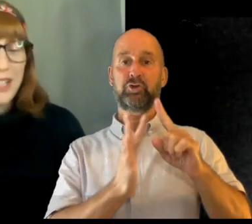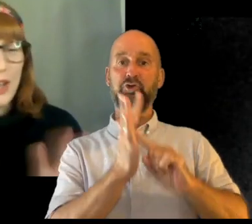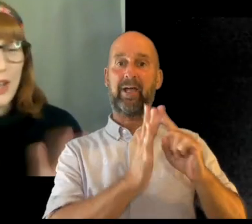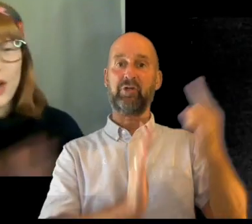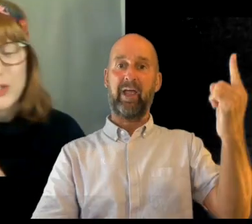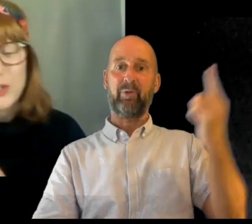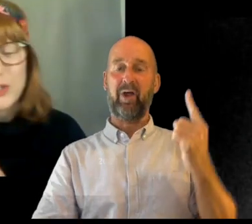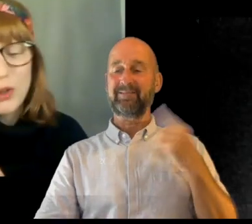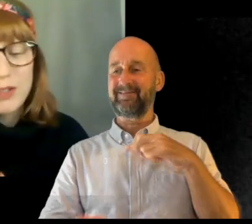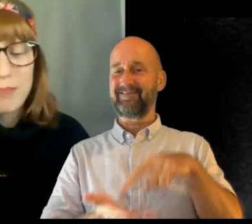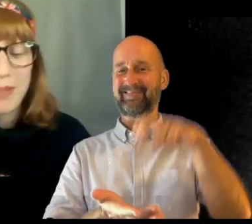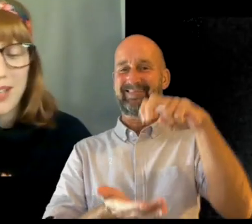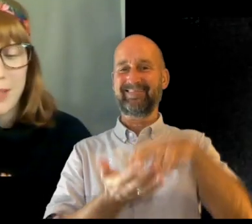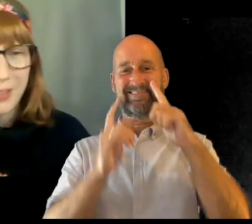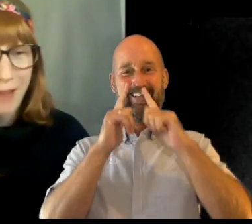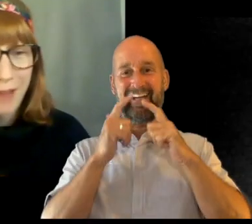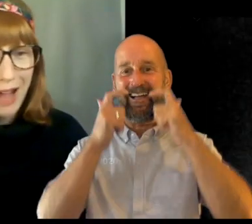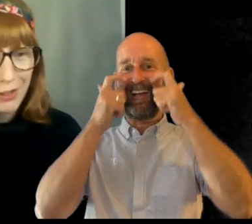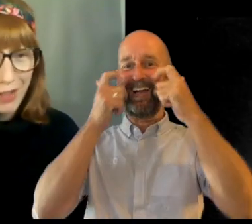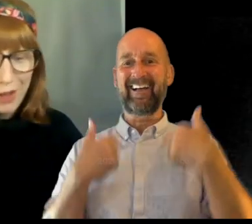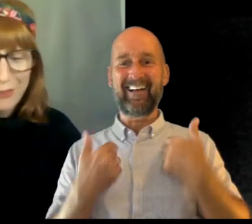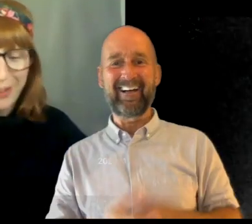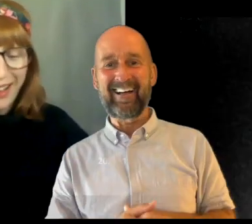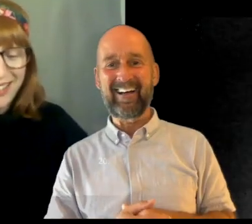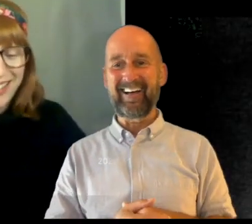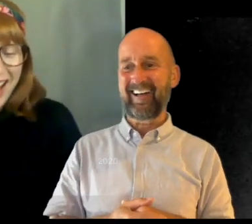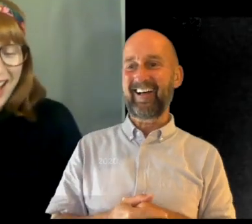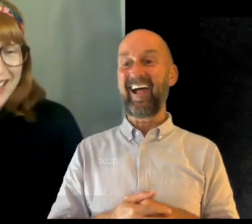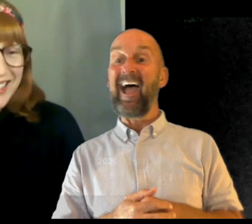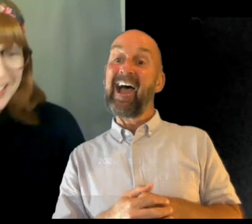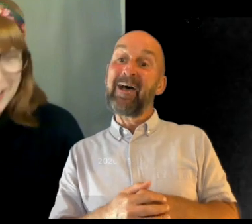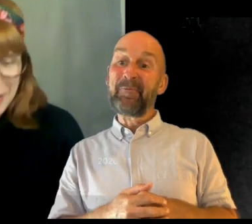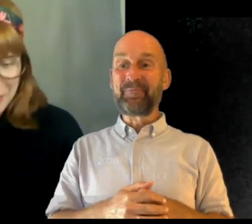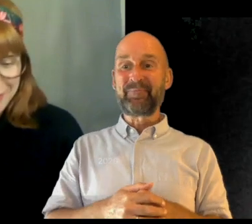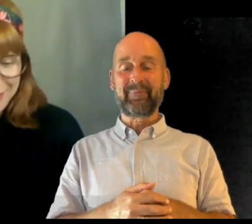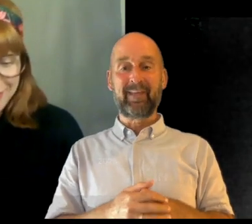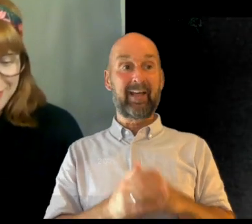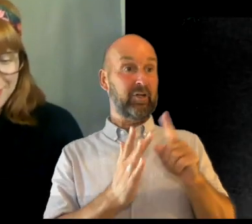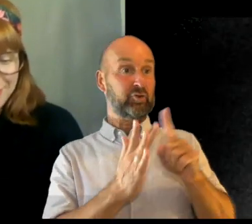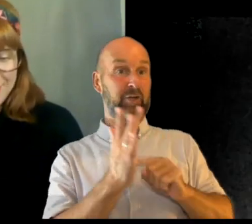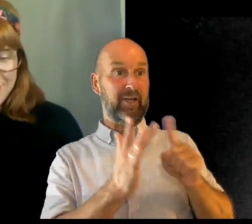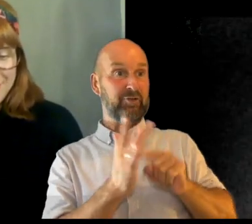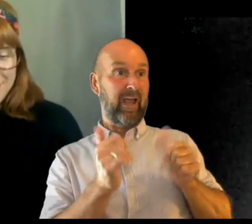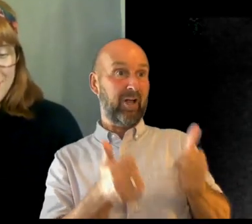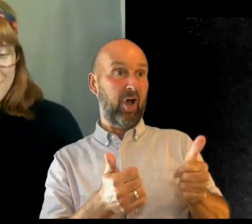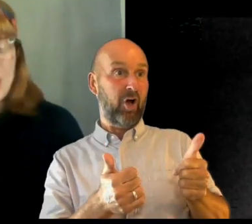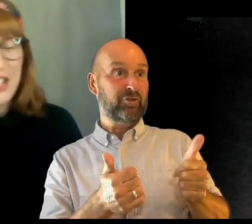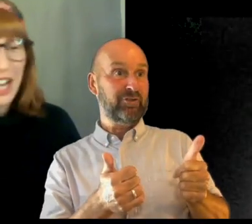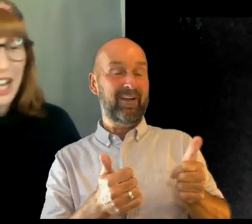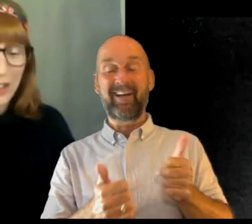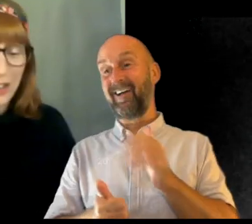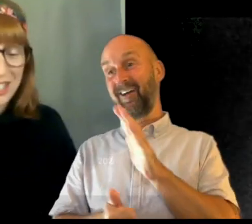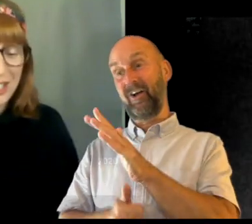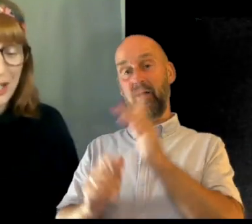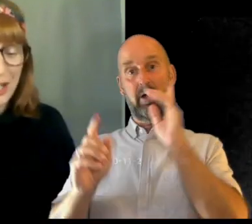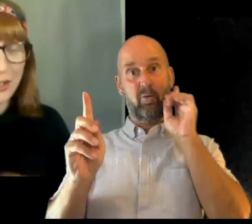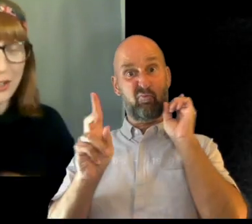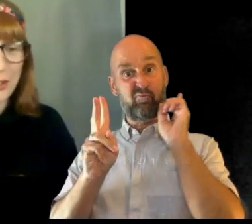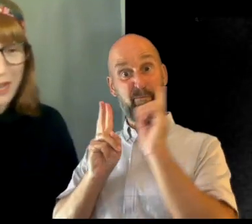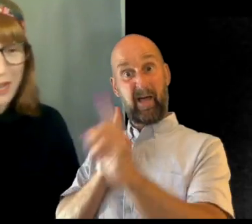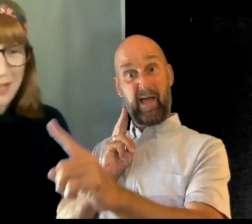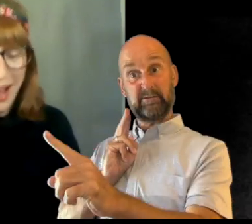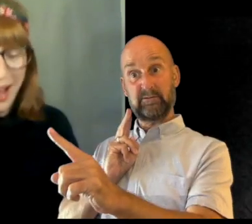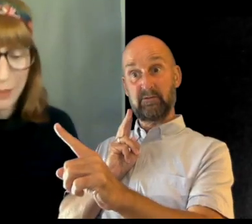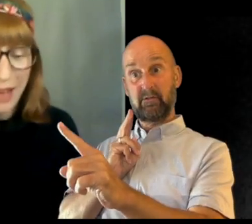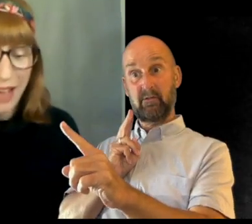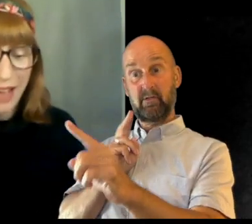approaches, an overjoyed, beaming smile on her face, and JJ, gosh, that was... JJ continues